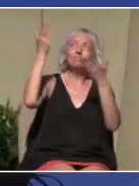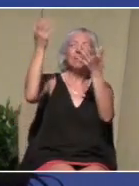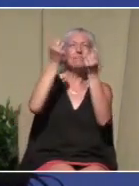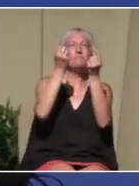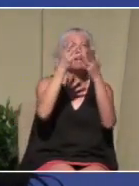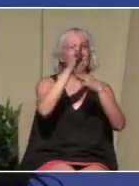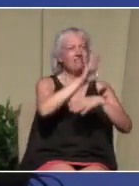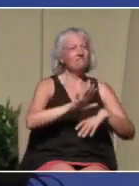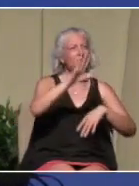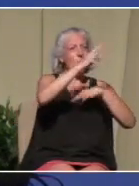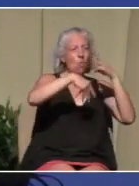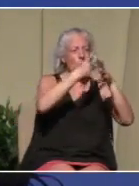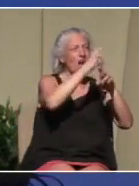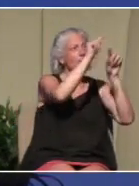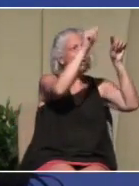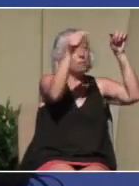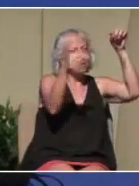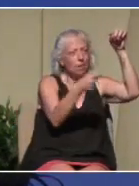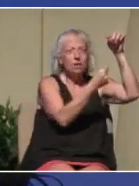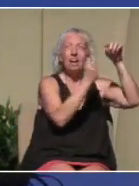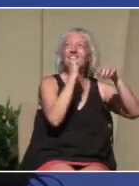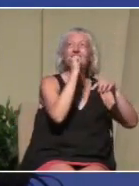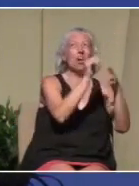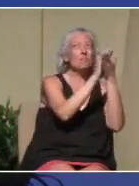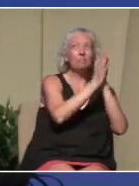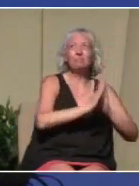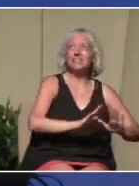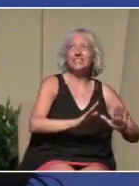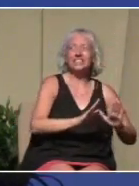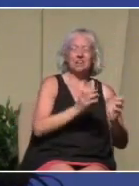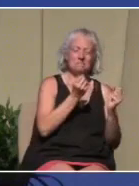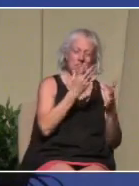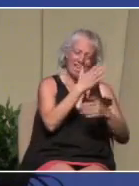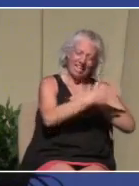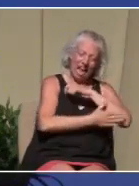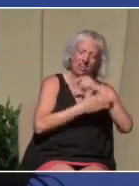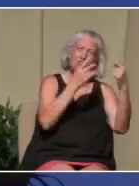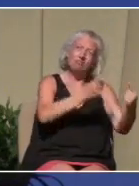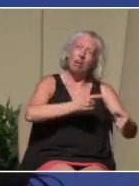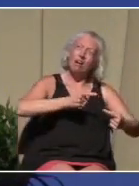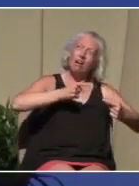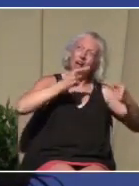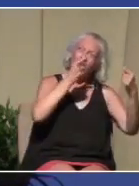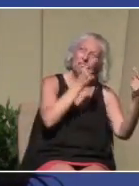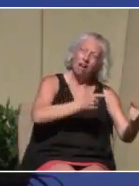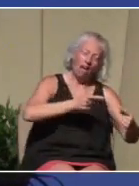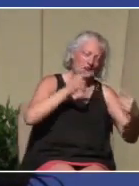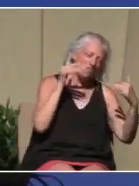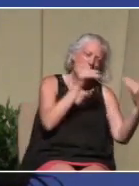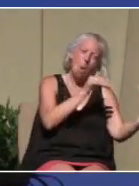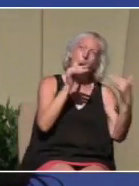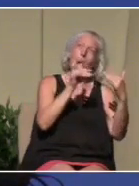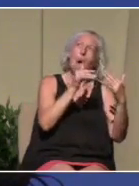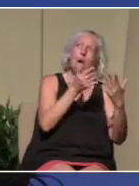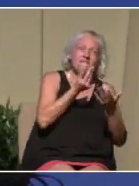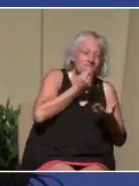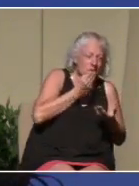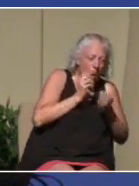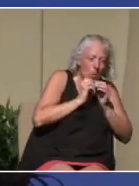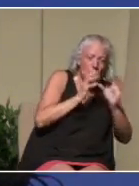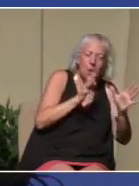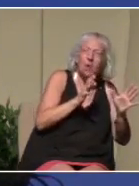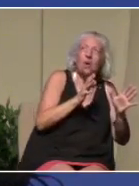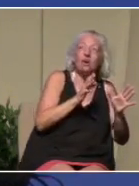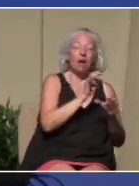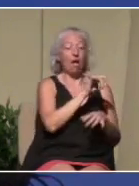that are not living in peace right now. There are many countries struggling in the midst of wars and famines, as well as